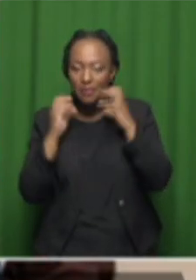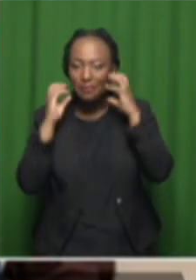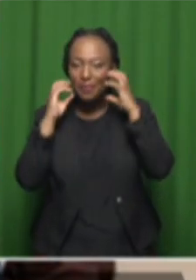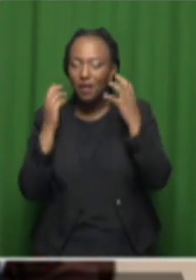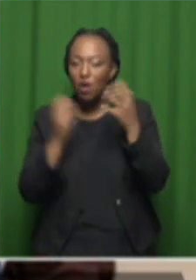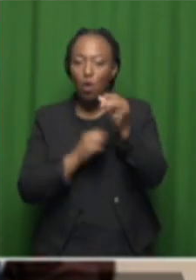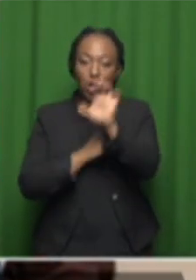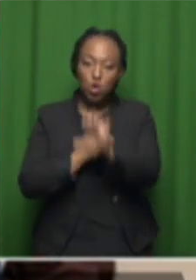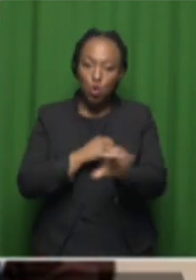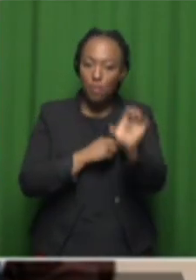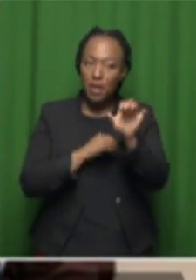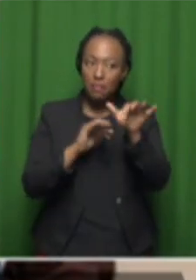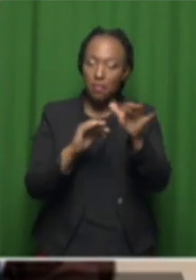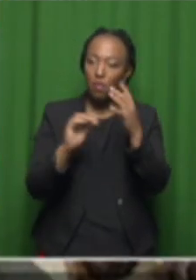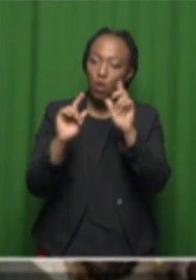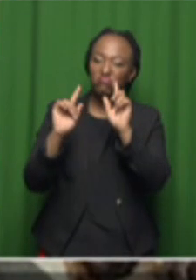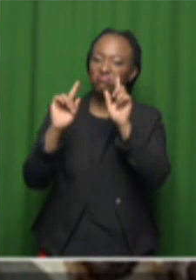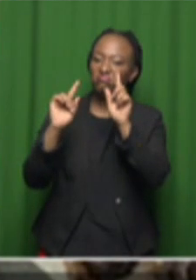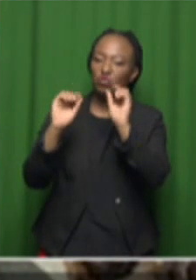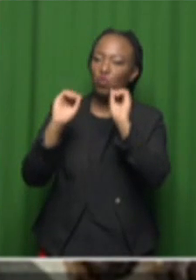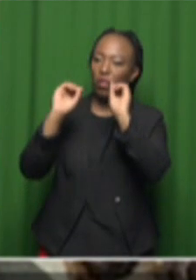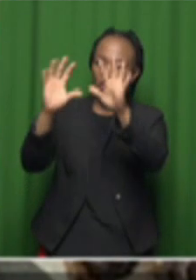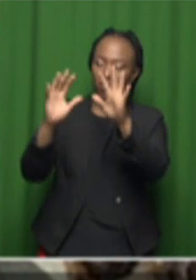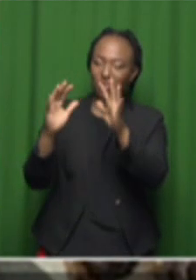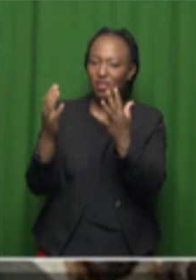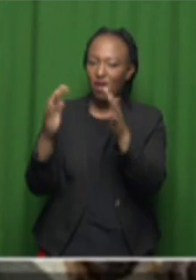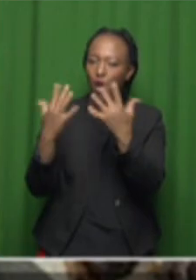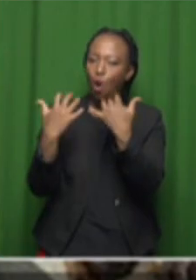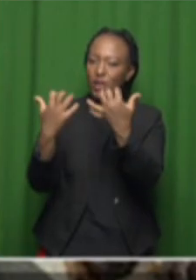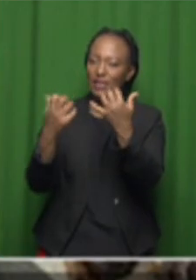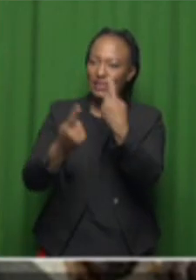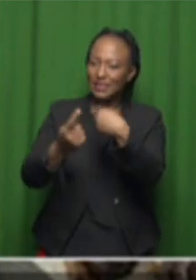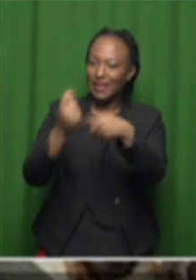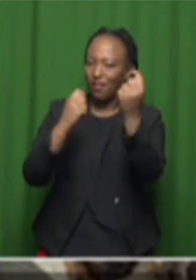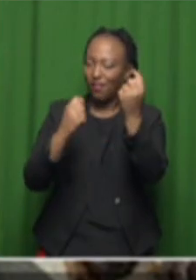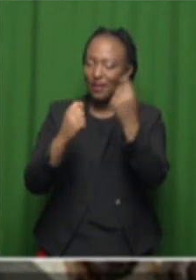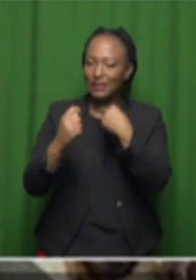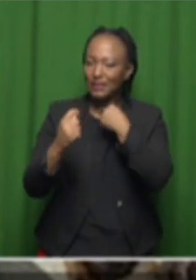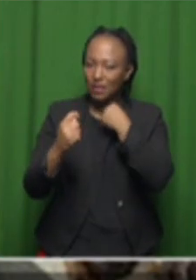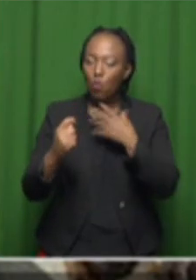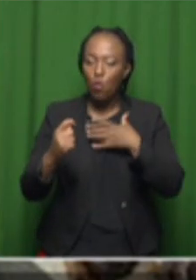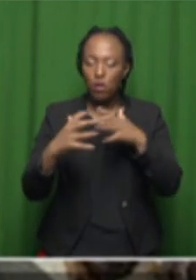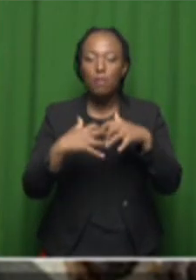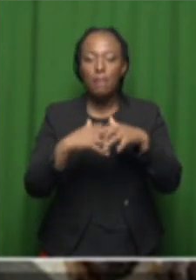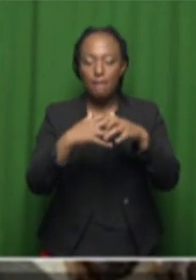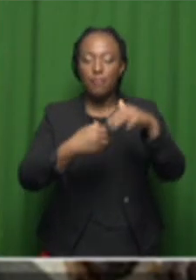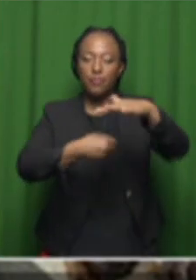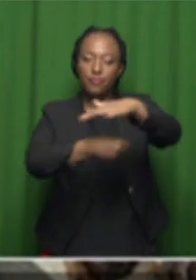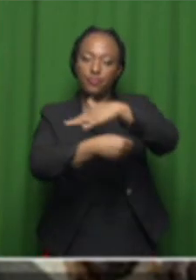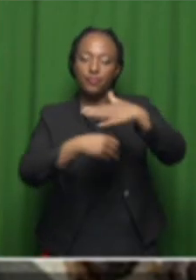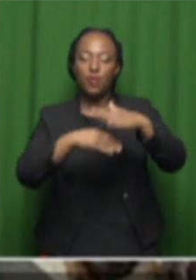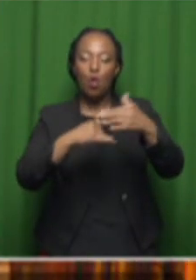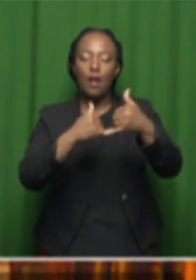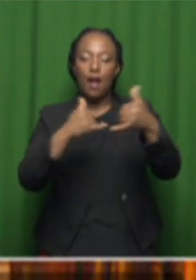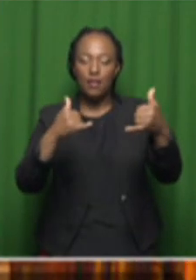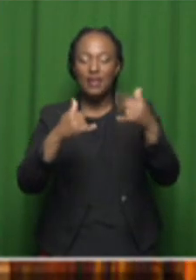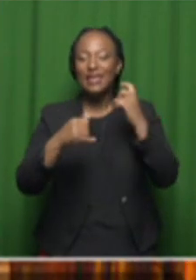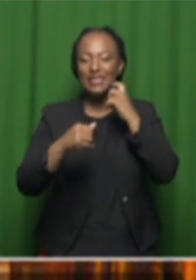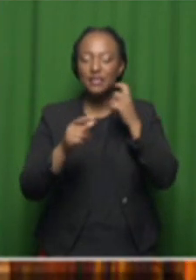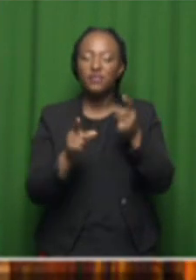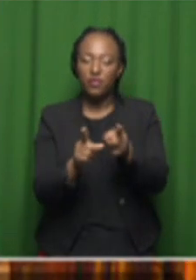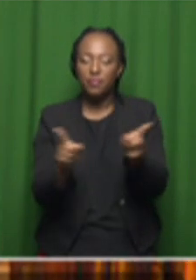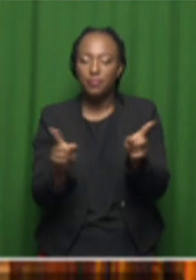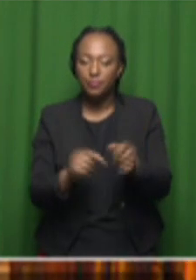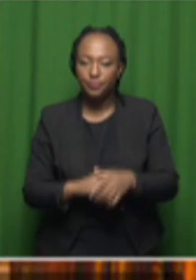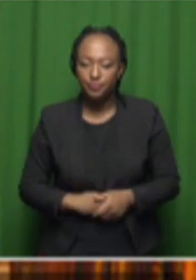European audience that wants to access their work. Yeah. So we'd like to be the platform and the base for those things to become easier and simpler for those designers.